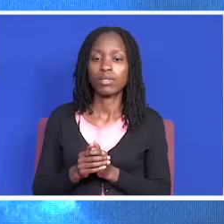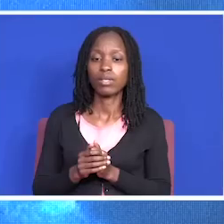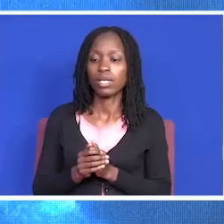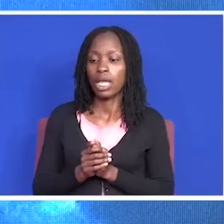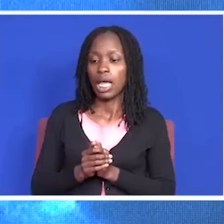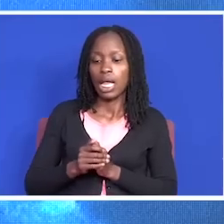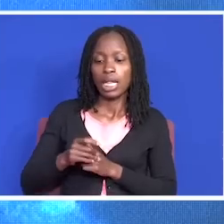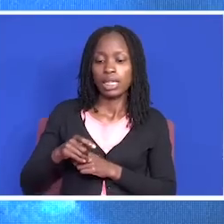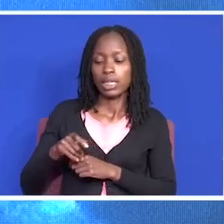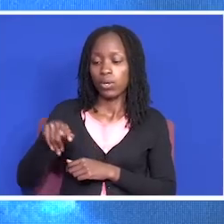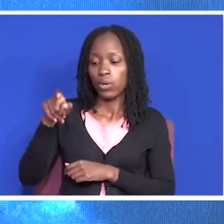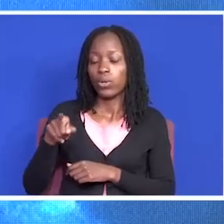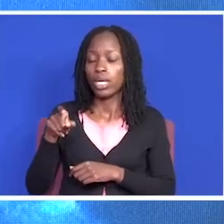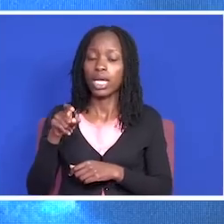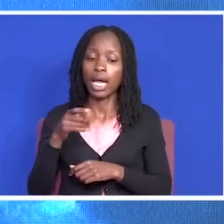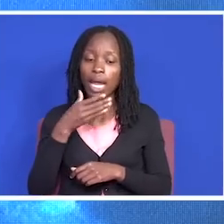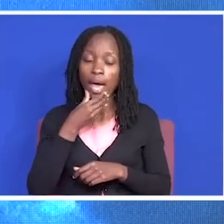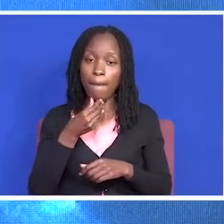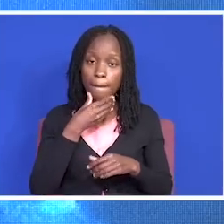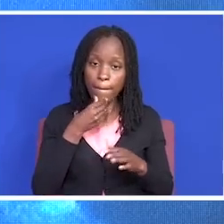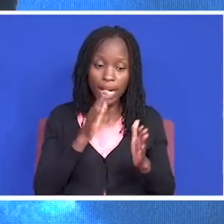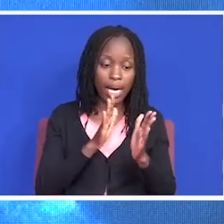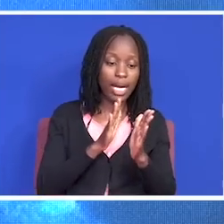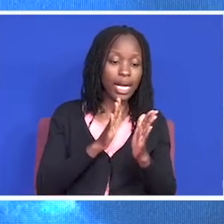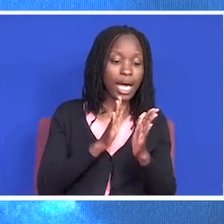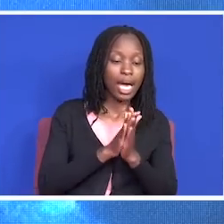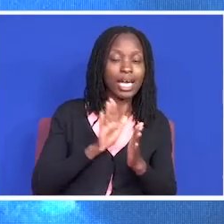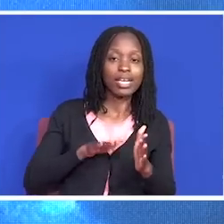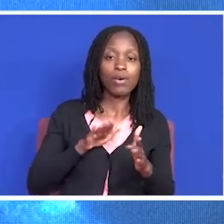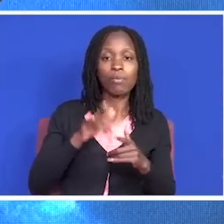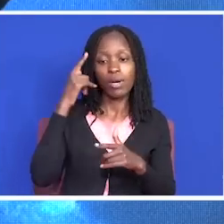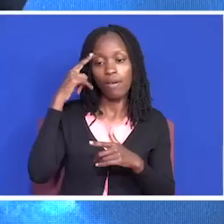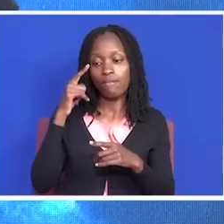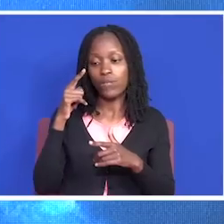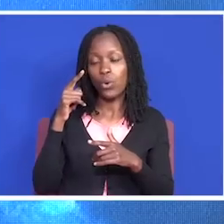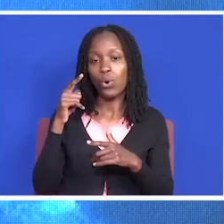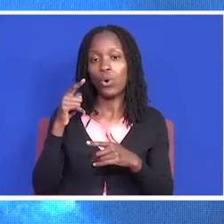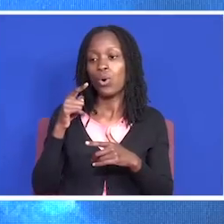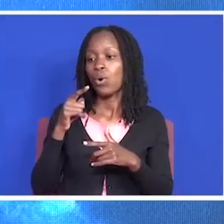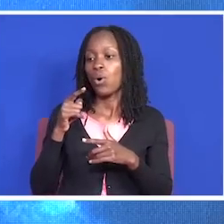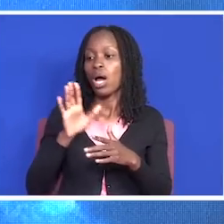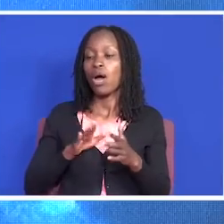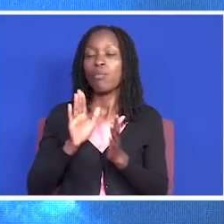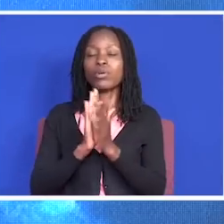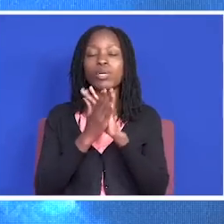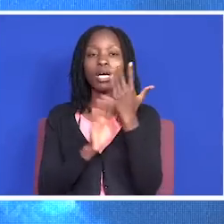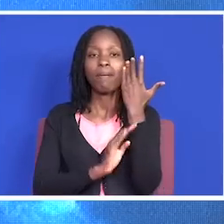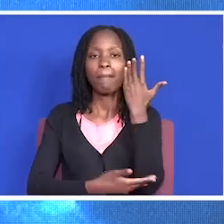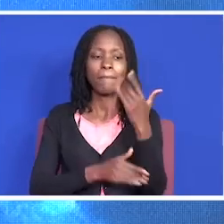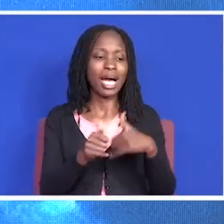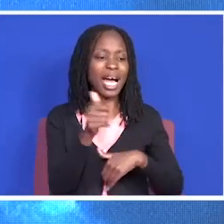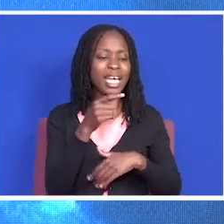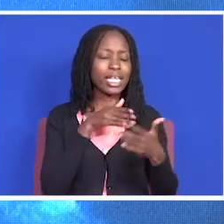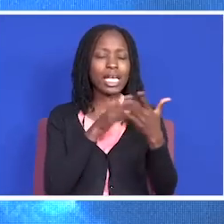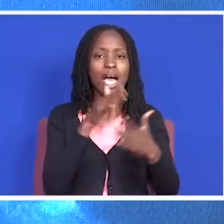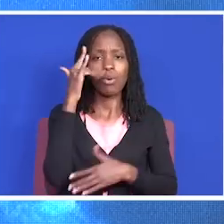needed before a child is born. Isn't that a role? Somebody say, no. Even that role has been taken. Haven't you read in the newspaper